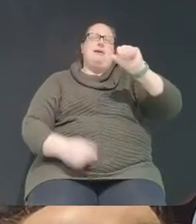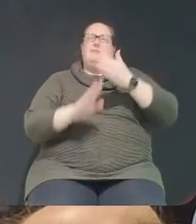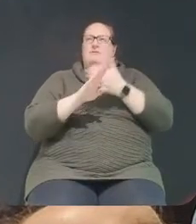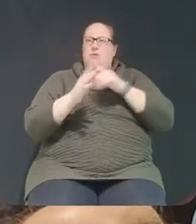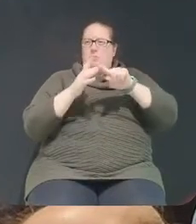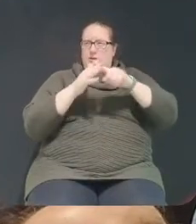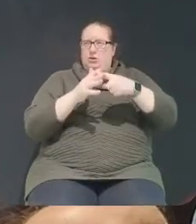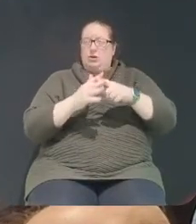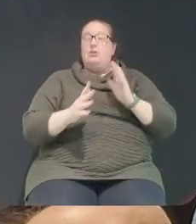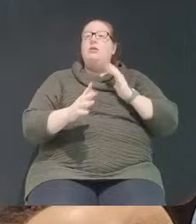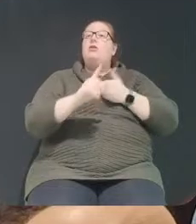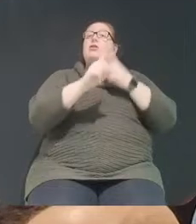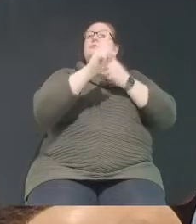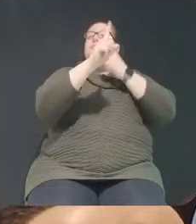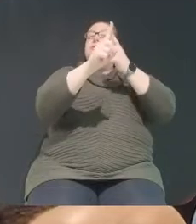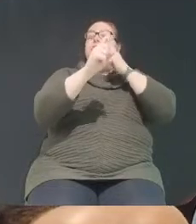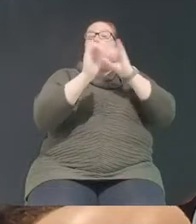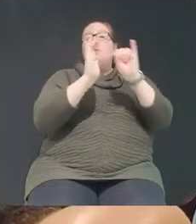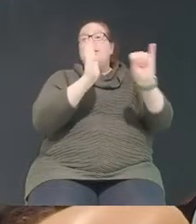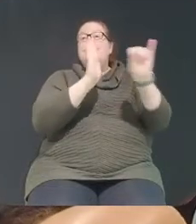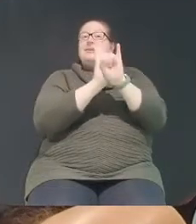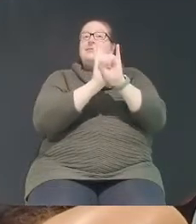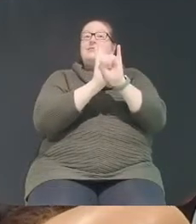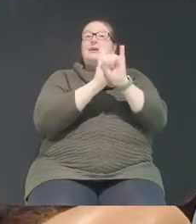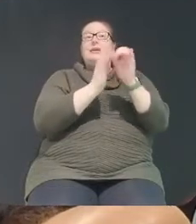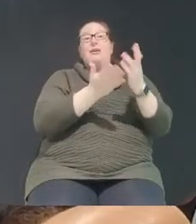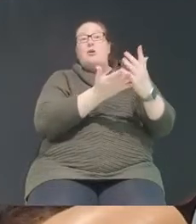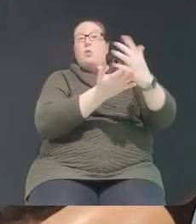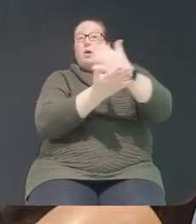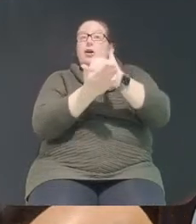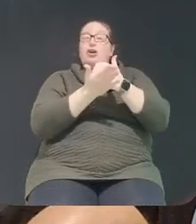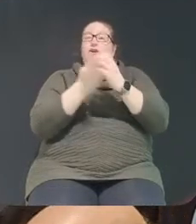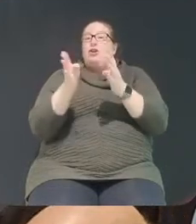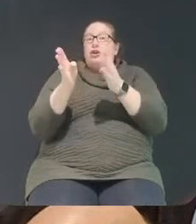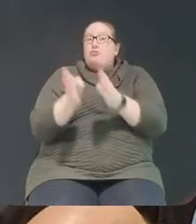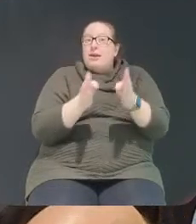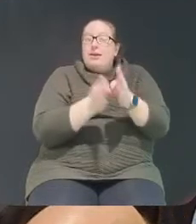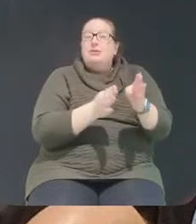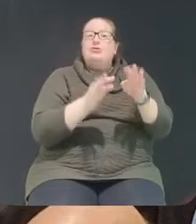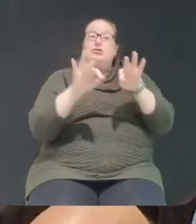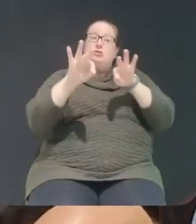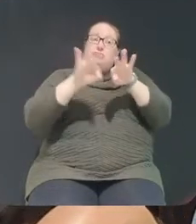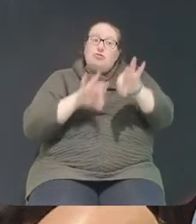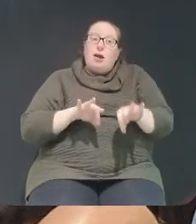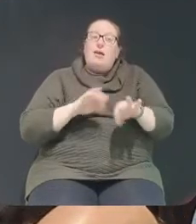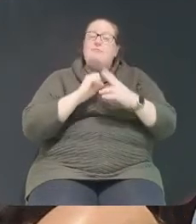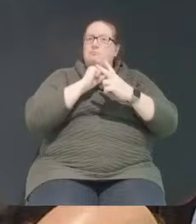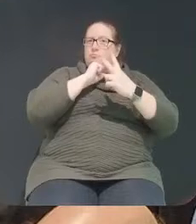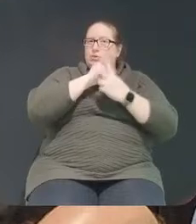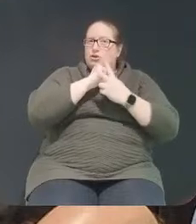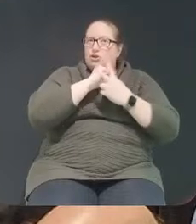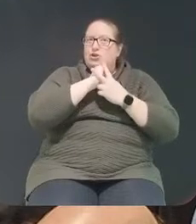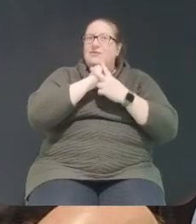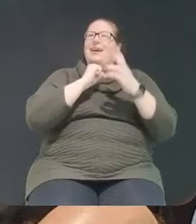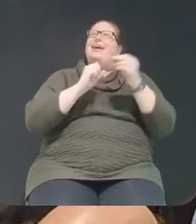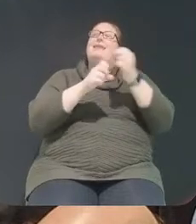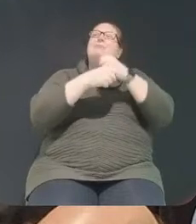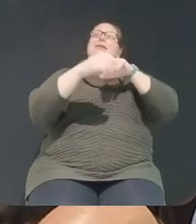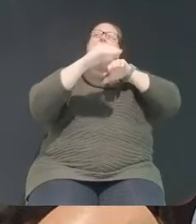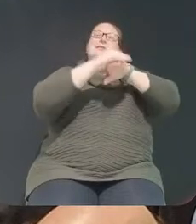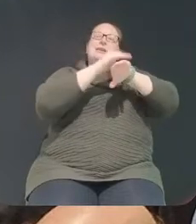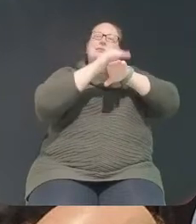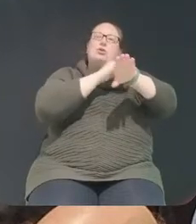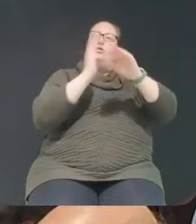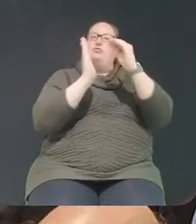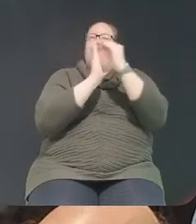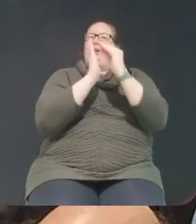Our mission is to identify, acquire, arrange, describe, preserve, and make accessible records of enduring